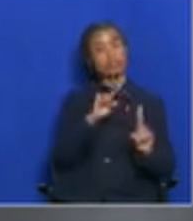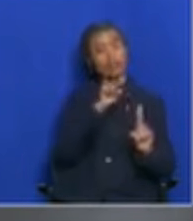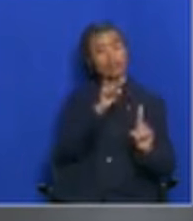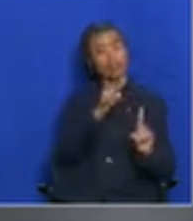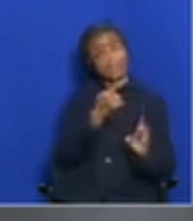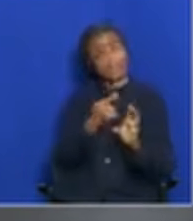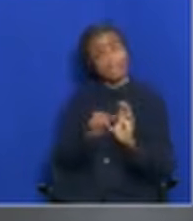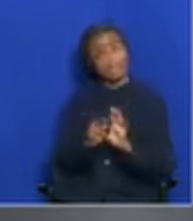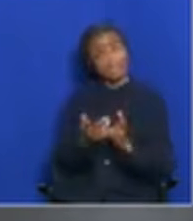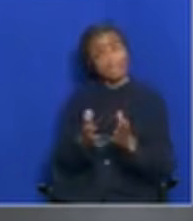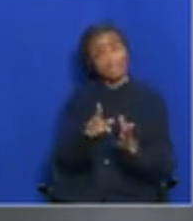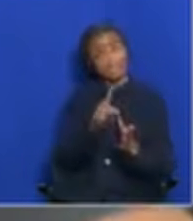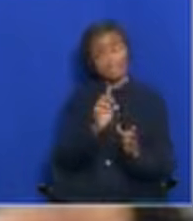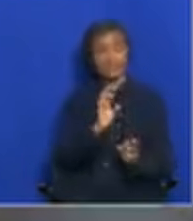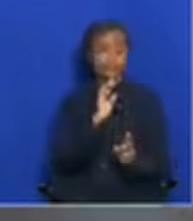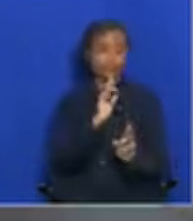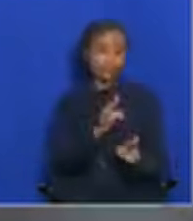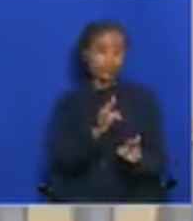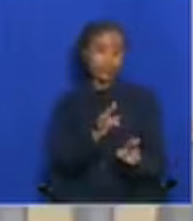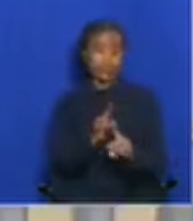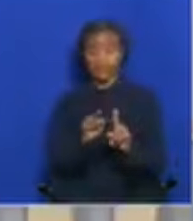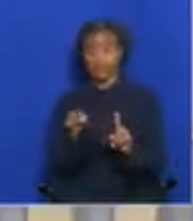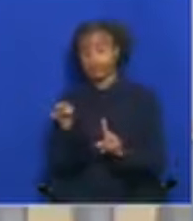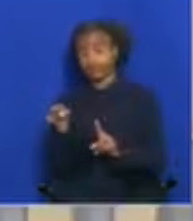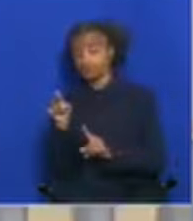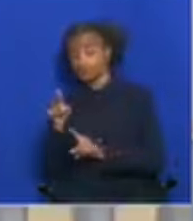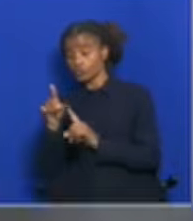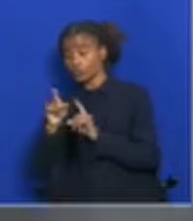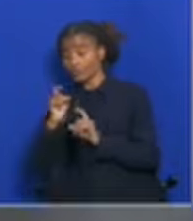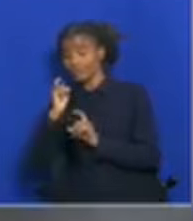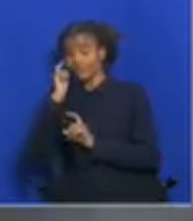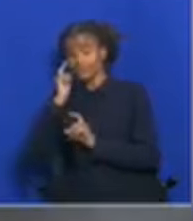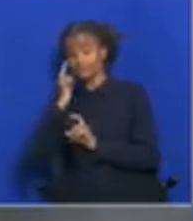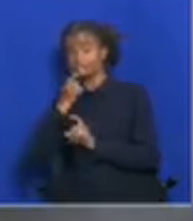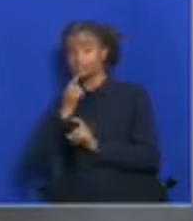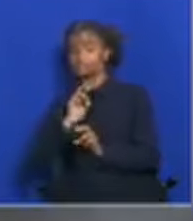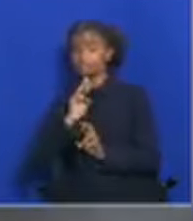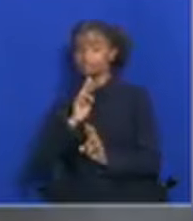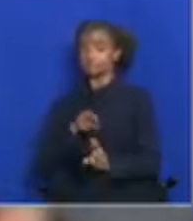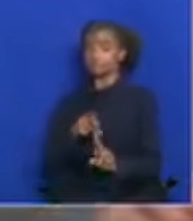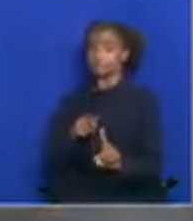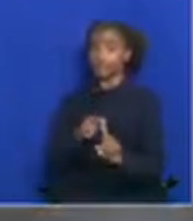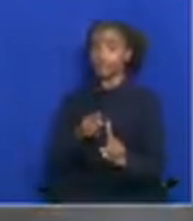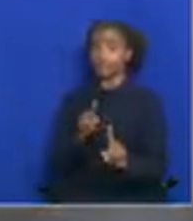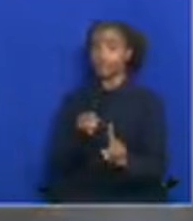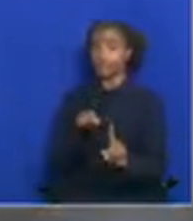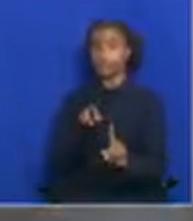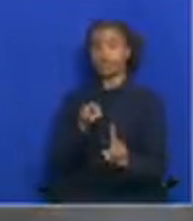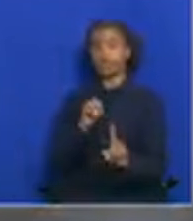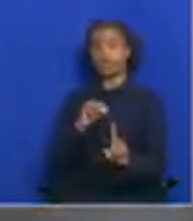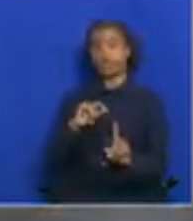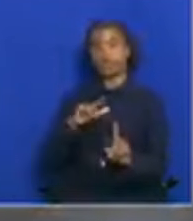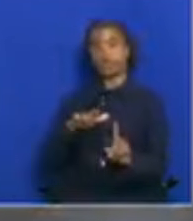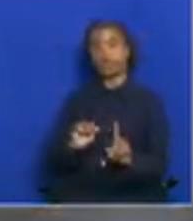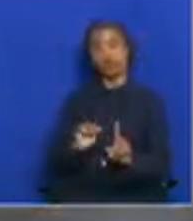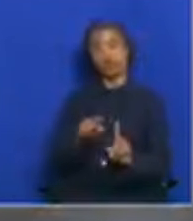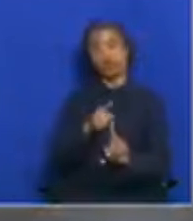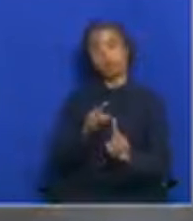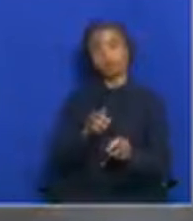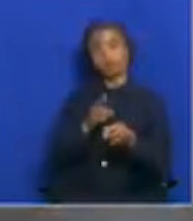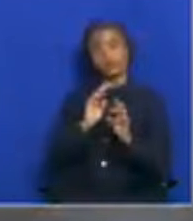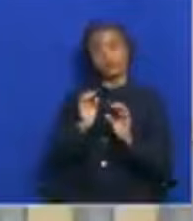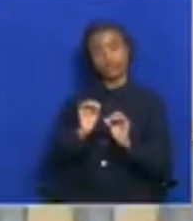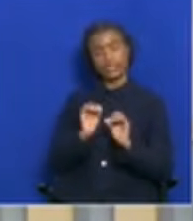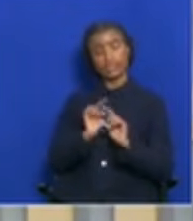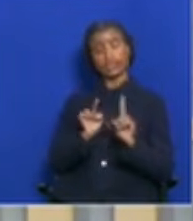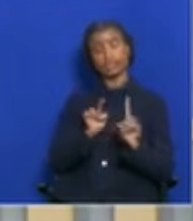had raised all those questions. And you were copied in that email, you and Ms. Latwayo. Can you tell us why you didn't